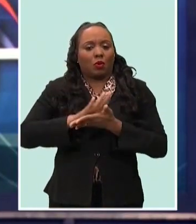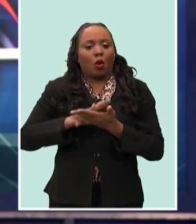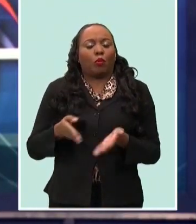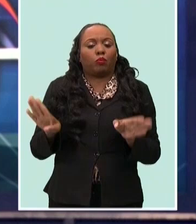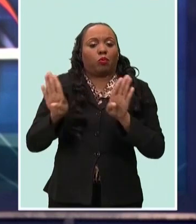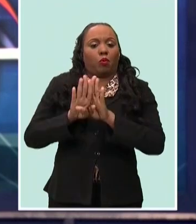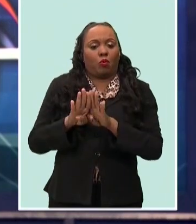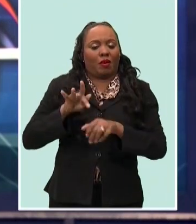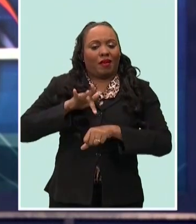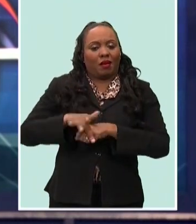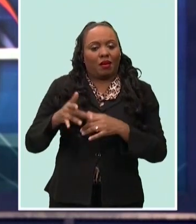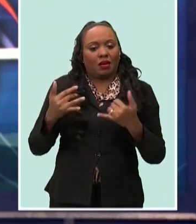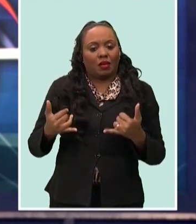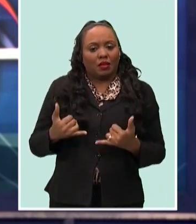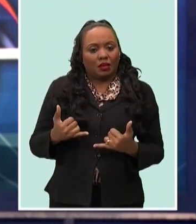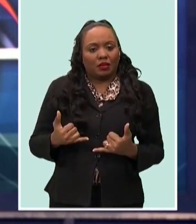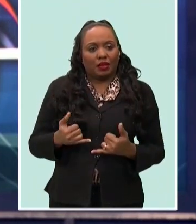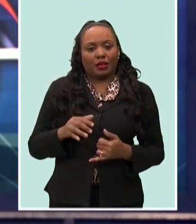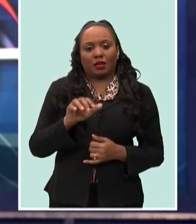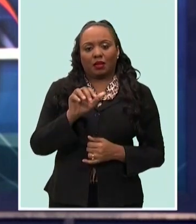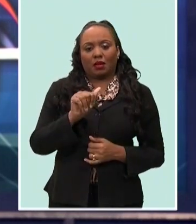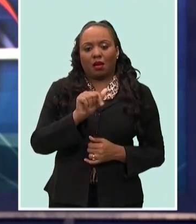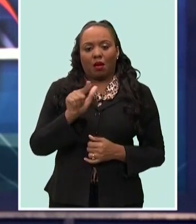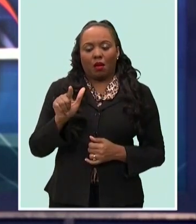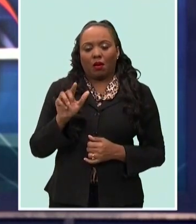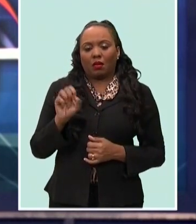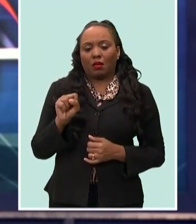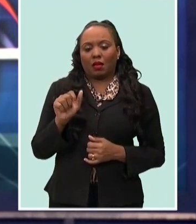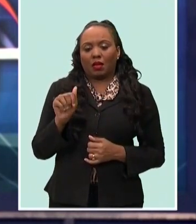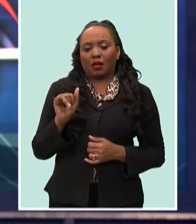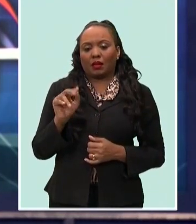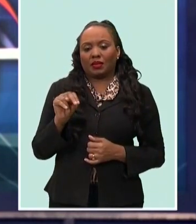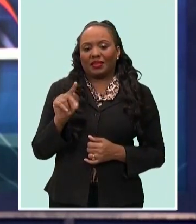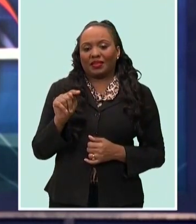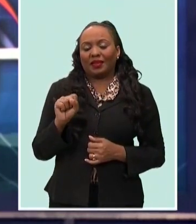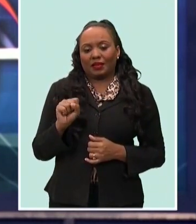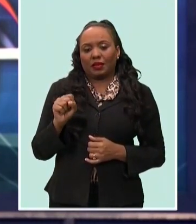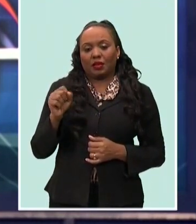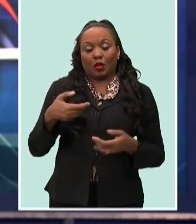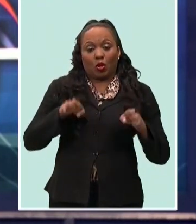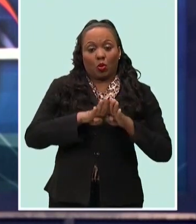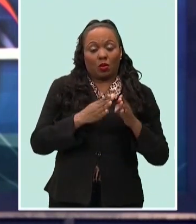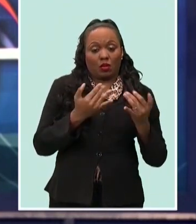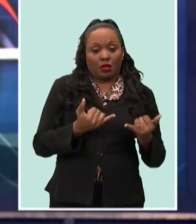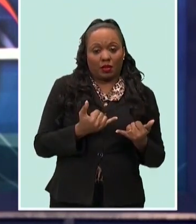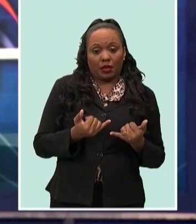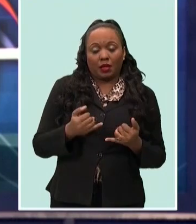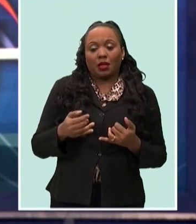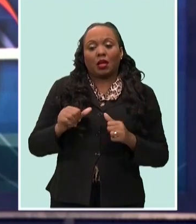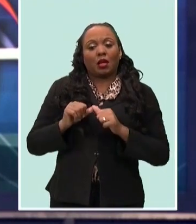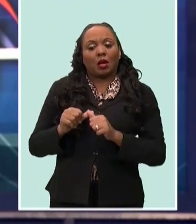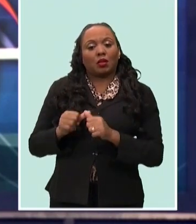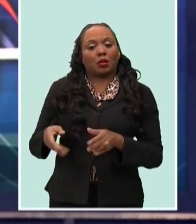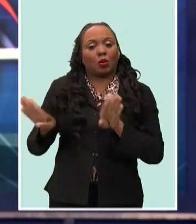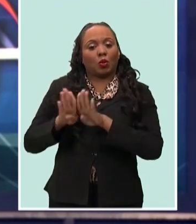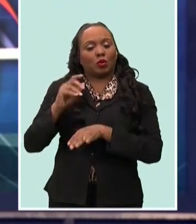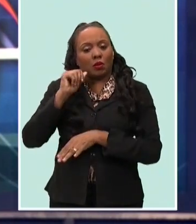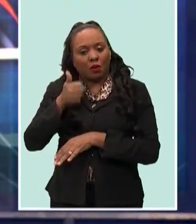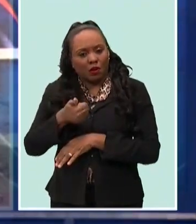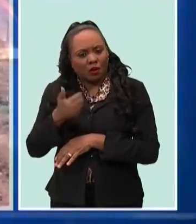Saints Primary School in St. Peter to be closed early today, and it will remain closed tomorrow to allow for an industrial cleaning. And this stems